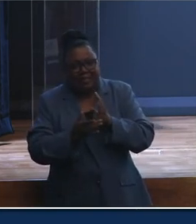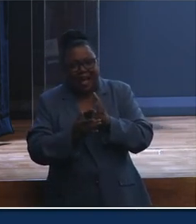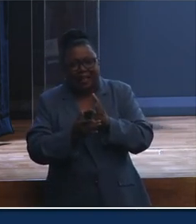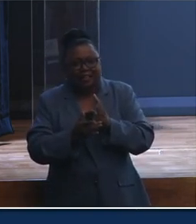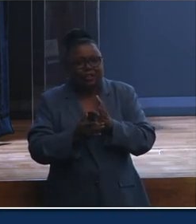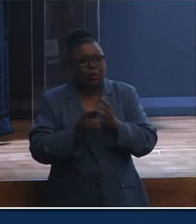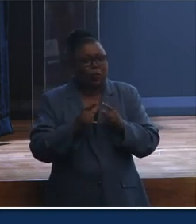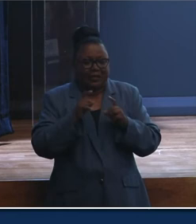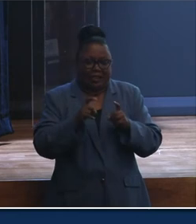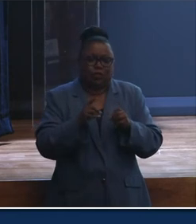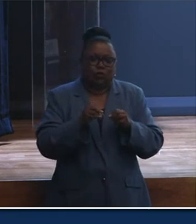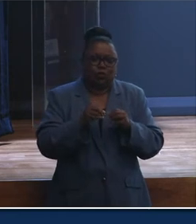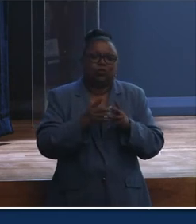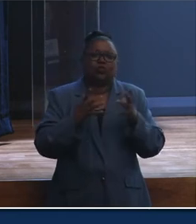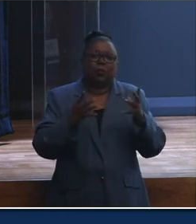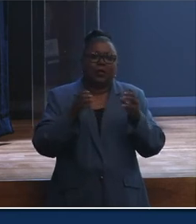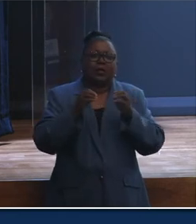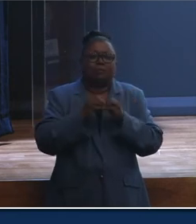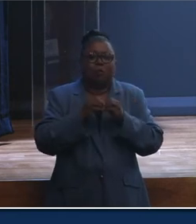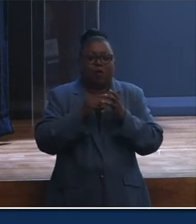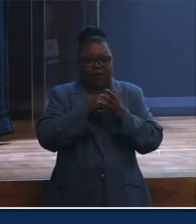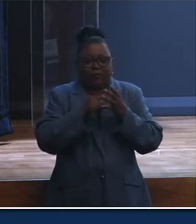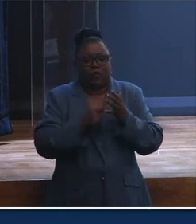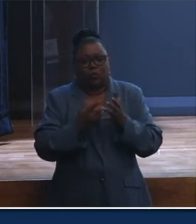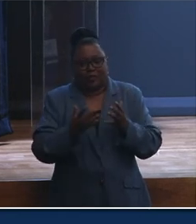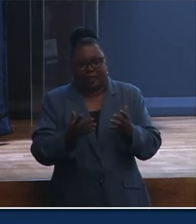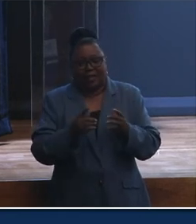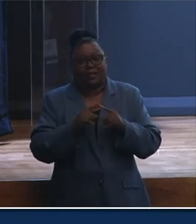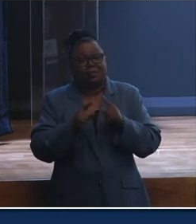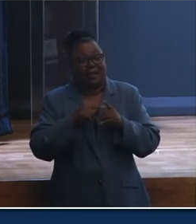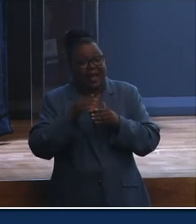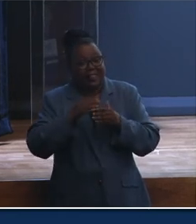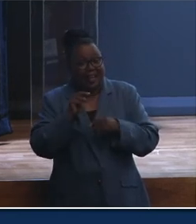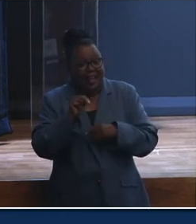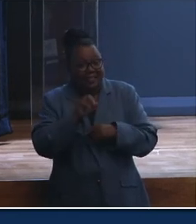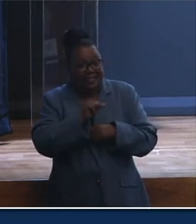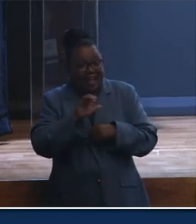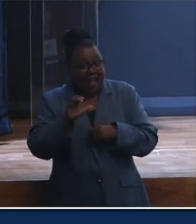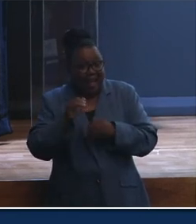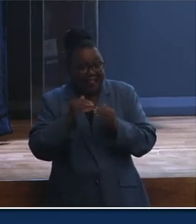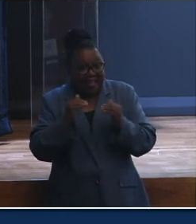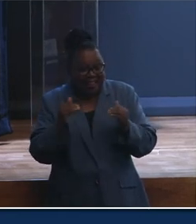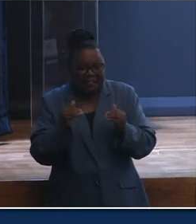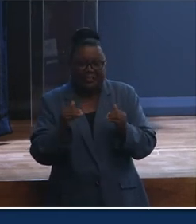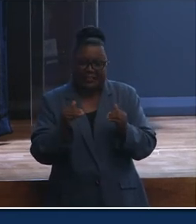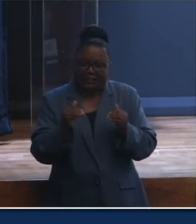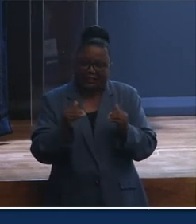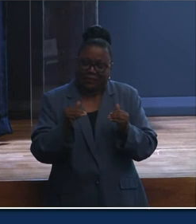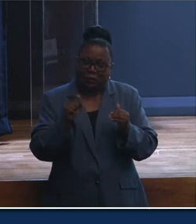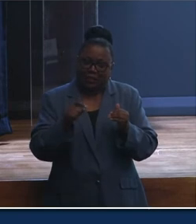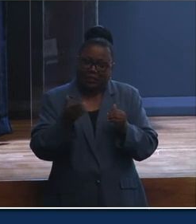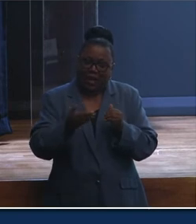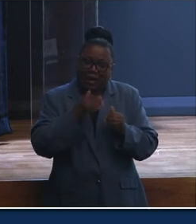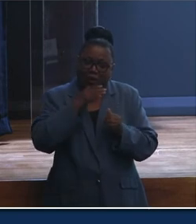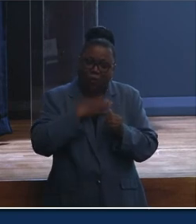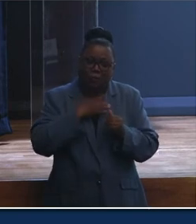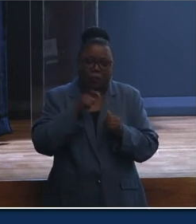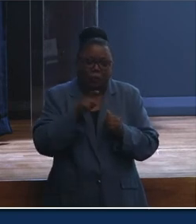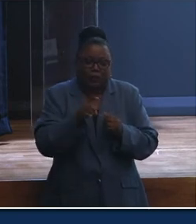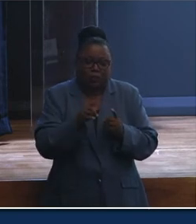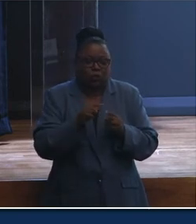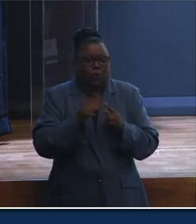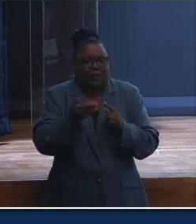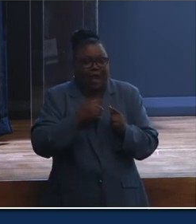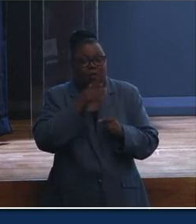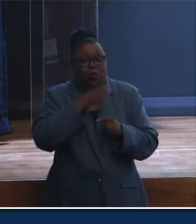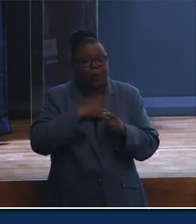know, we need to do so many more of those things. But at the NCAA level, we need to hire a woman is what we need to do. We need